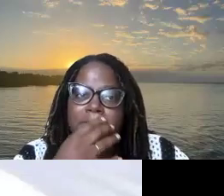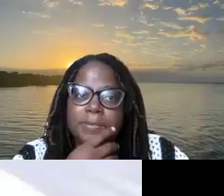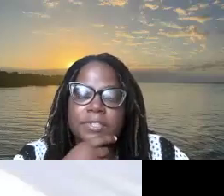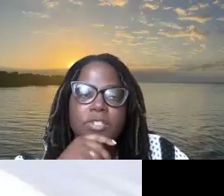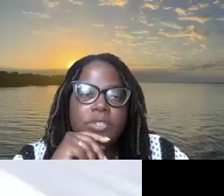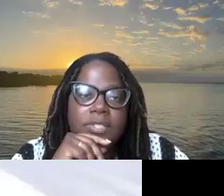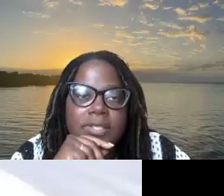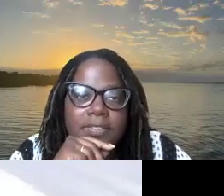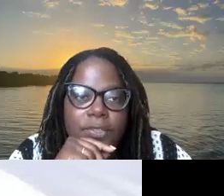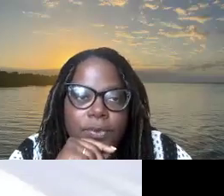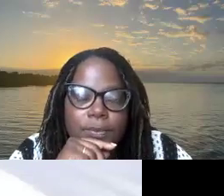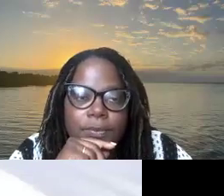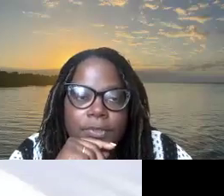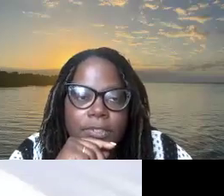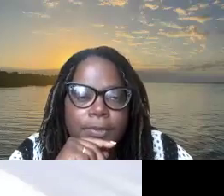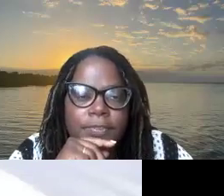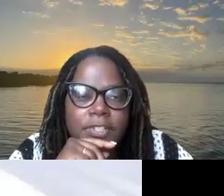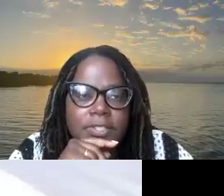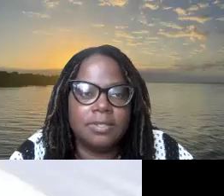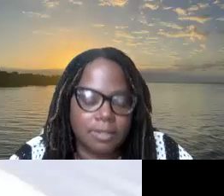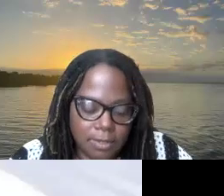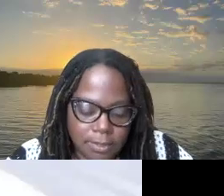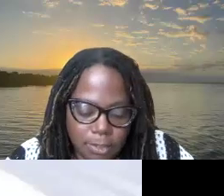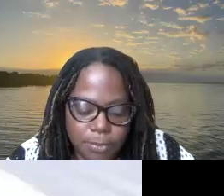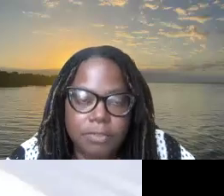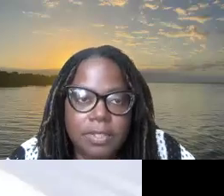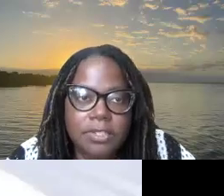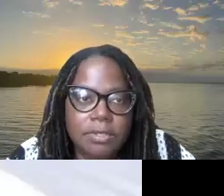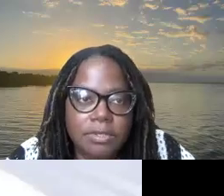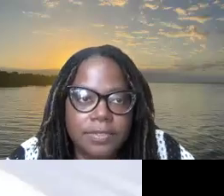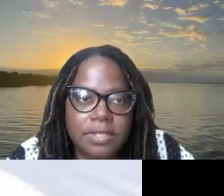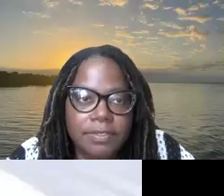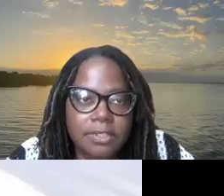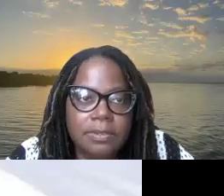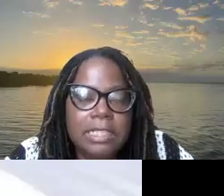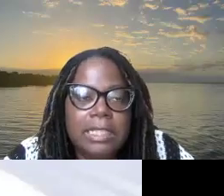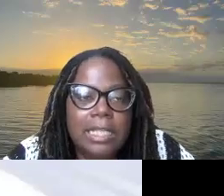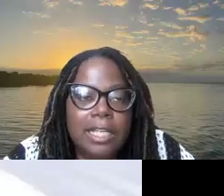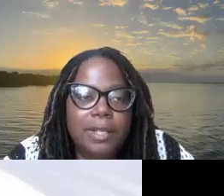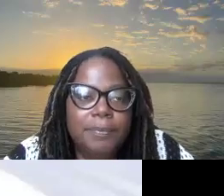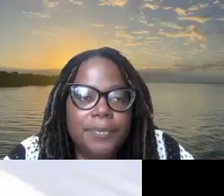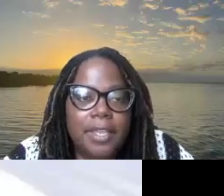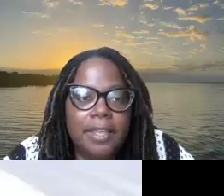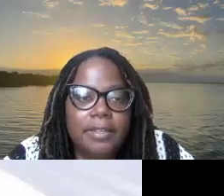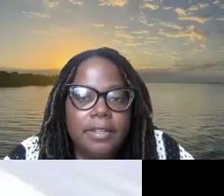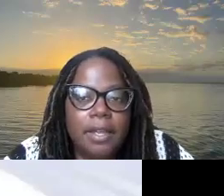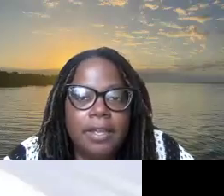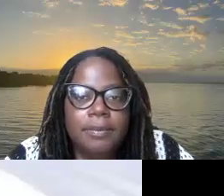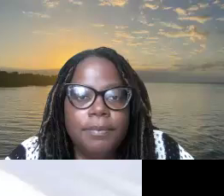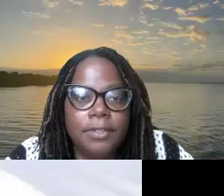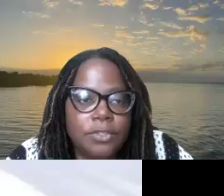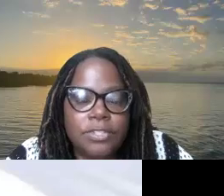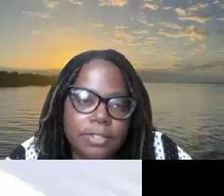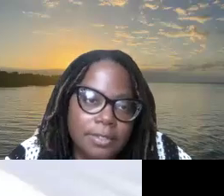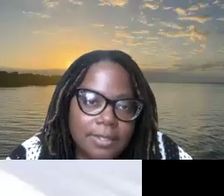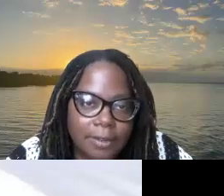was trained on some of this trust and safety work with the Department of Justice Community Relations Service Division. And